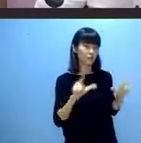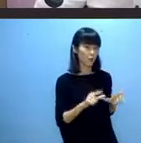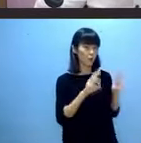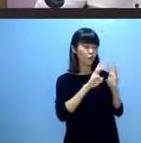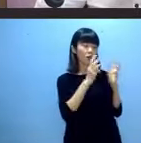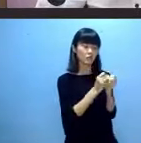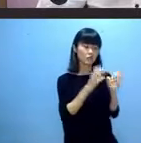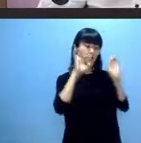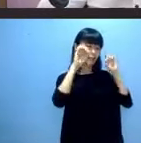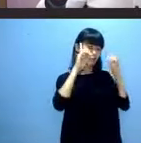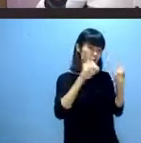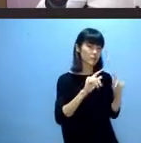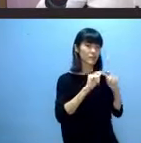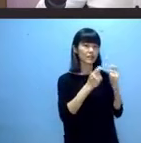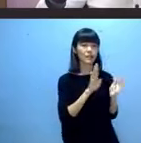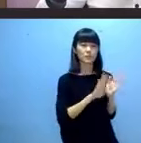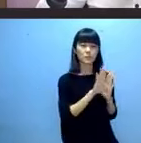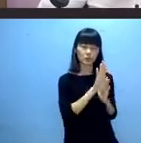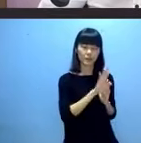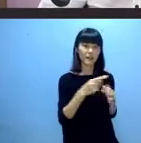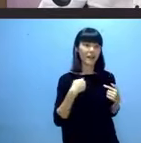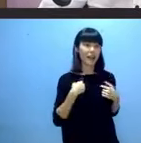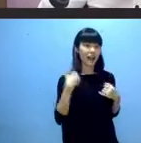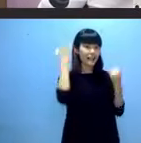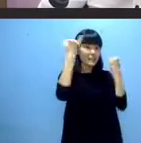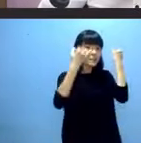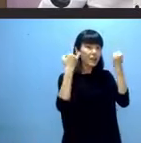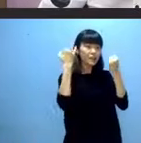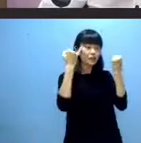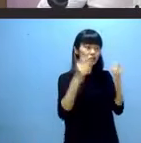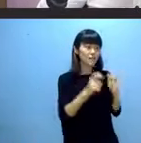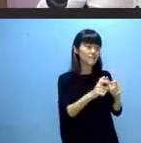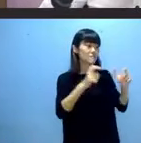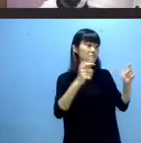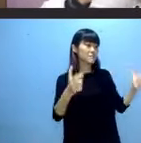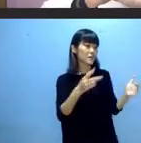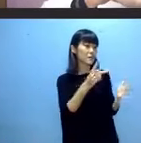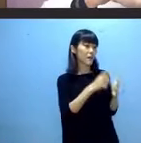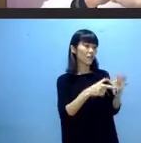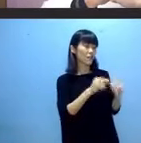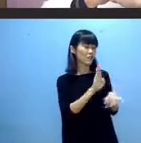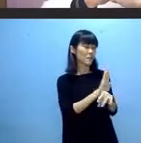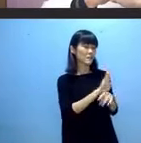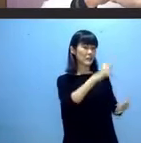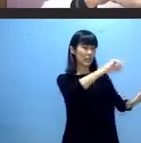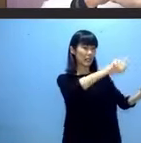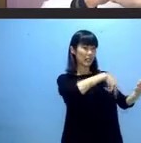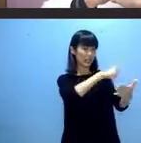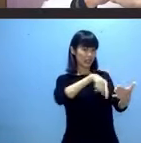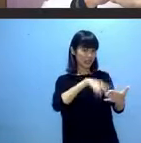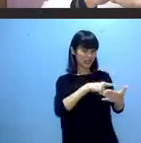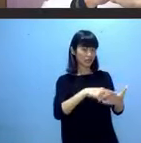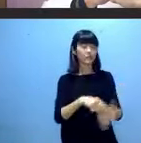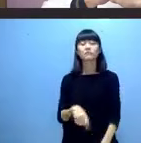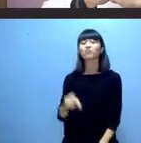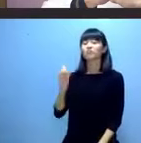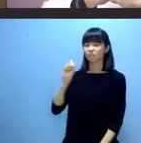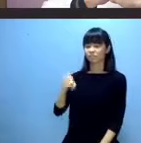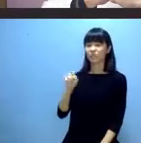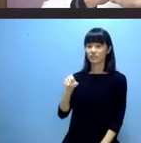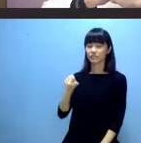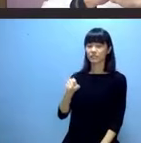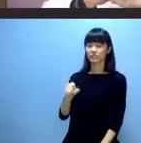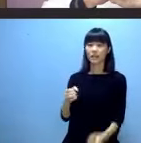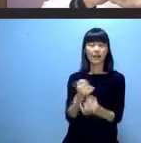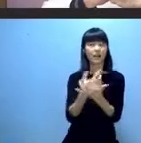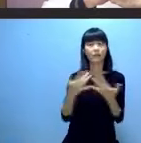workshops, training. I imagine a large bulk of that was cancelled. Oh yes. So everything